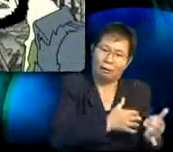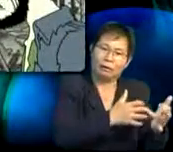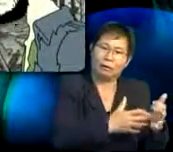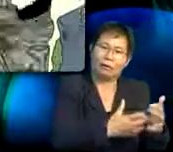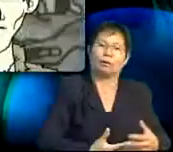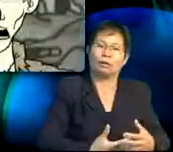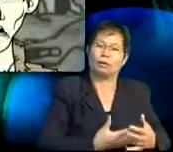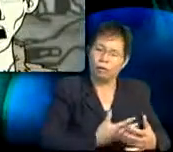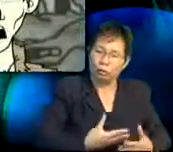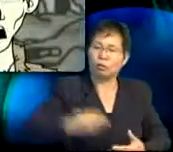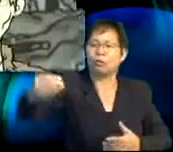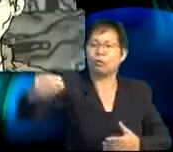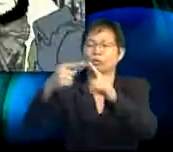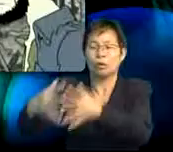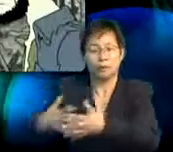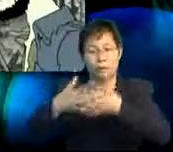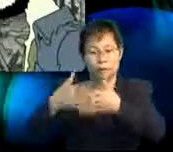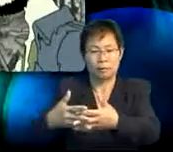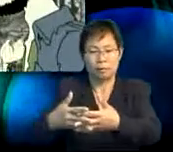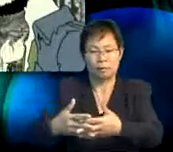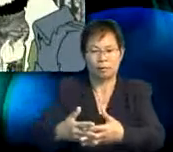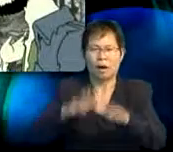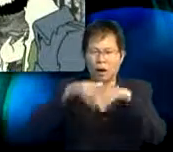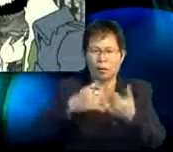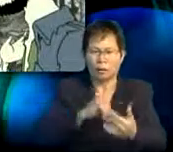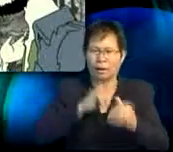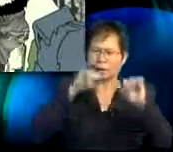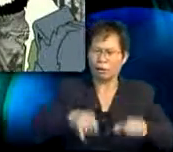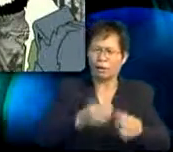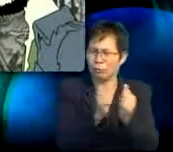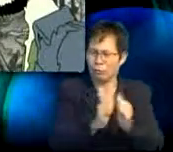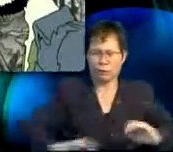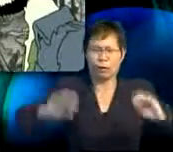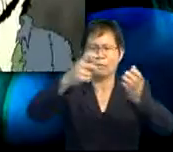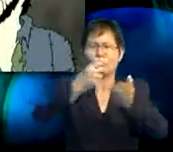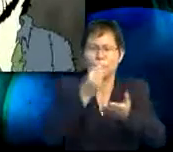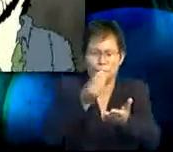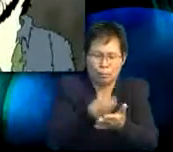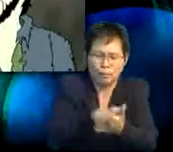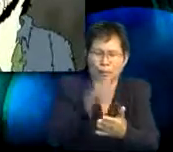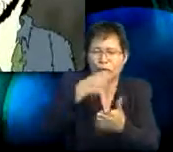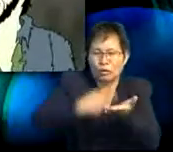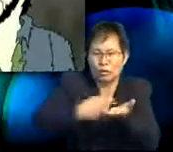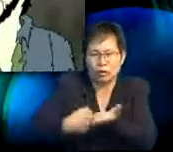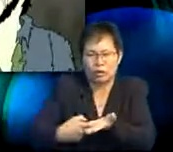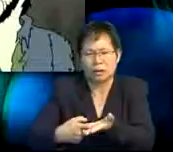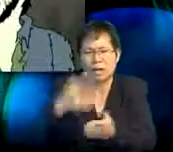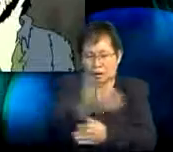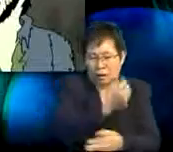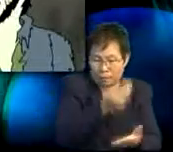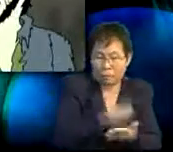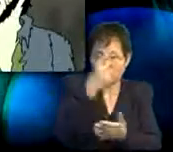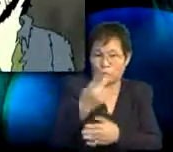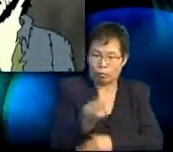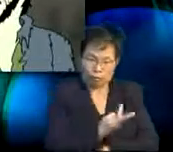to America. America? How can I without any money for a ticket, Sean? I'll get the money for both of